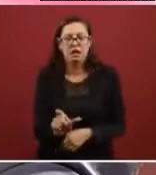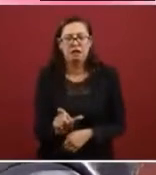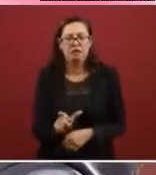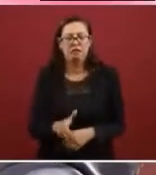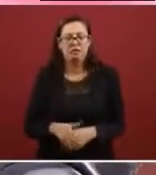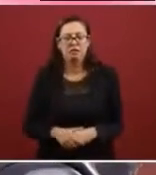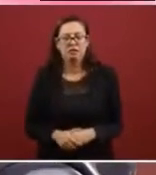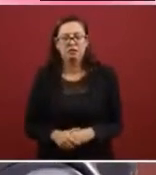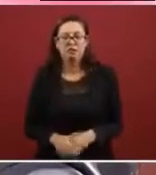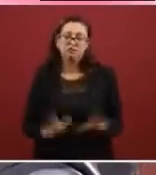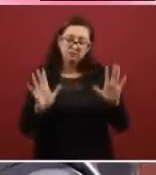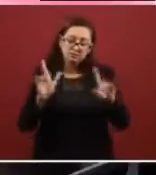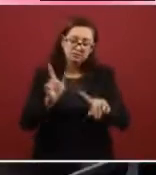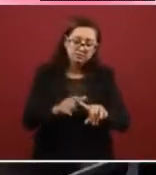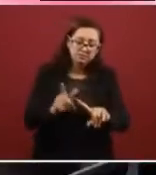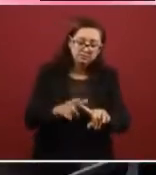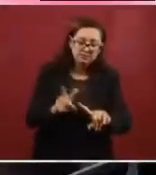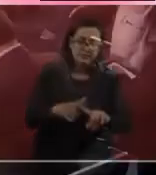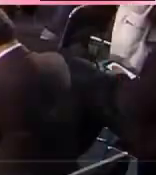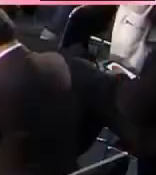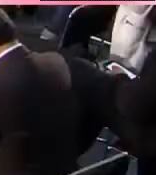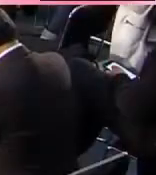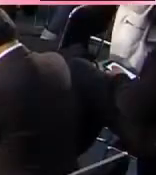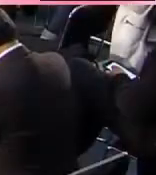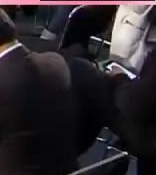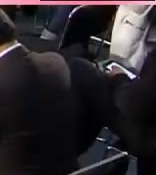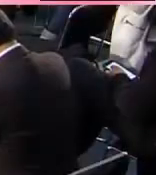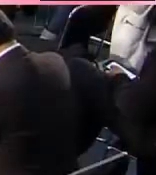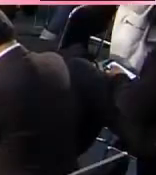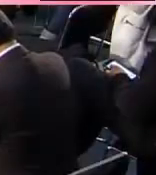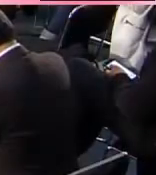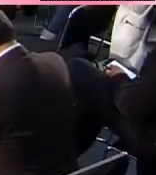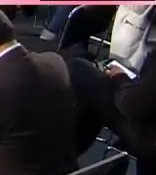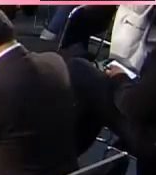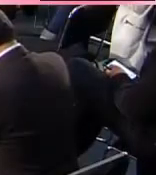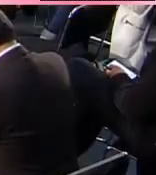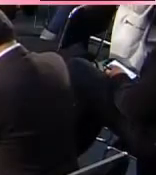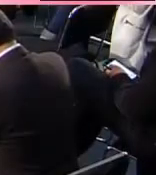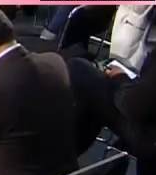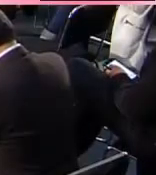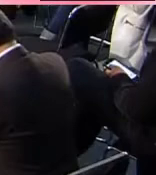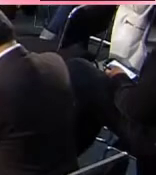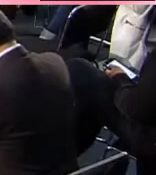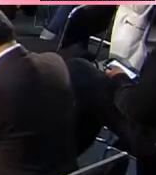Ahí les dejo de tarea. I'll let you study the new terminology. Sí, hay uno que